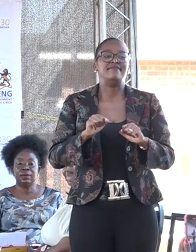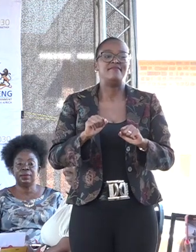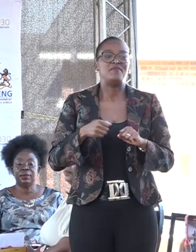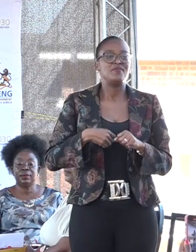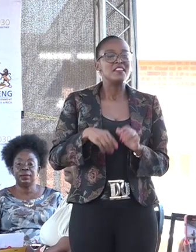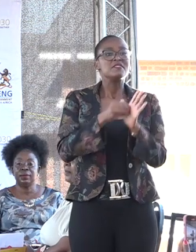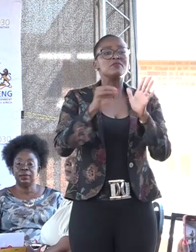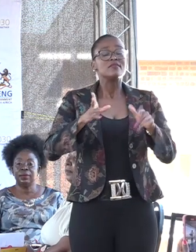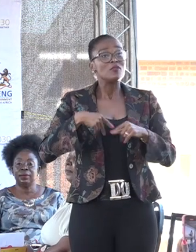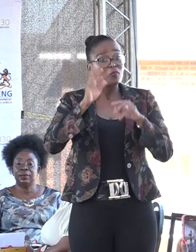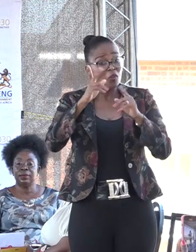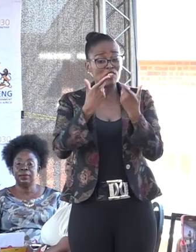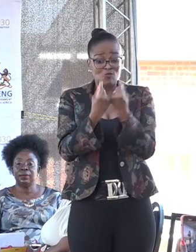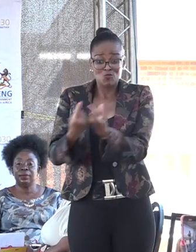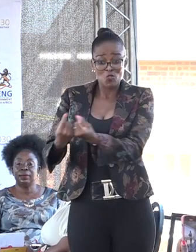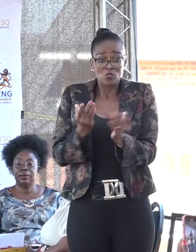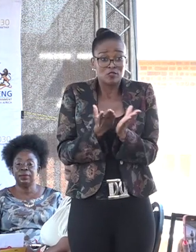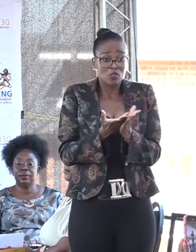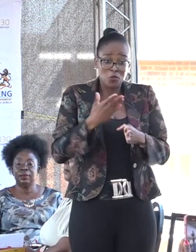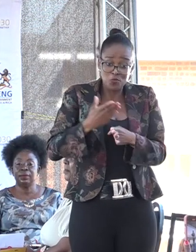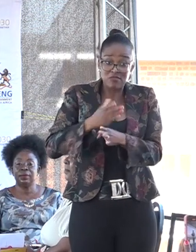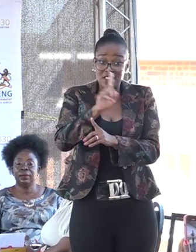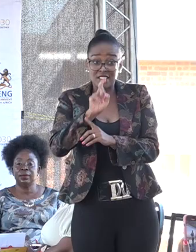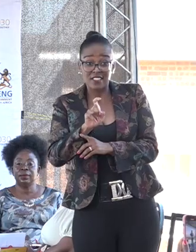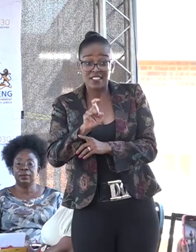Yeah. Learners, are you going to do your schoolwork?